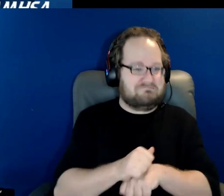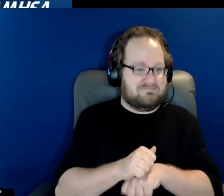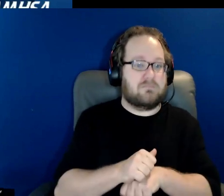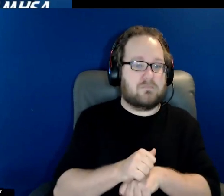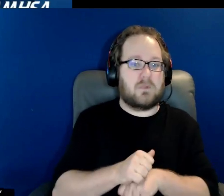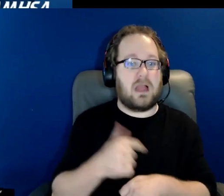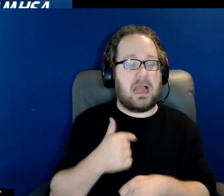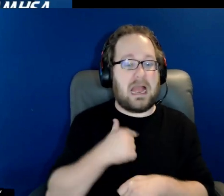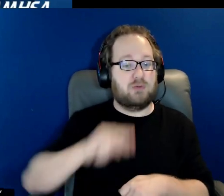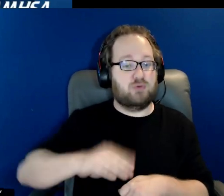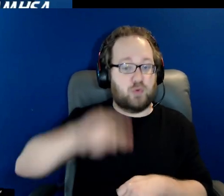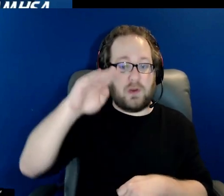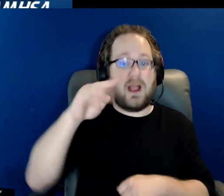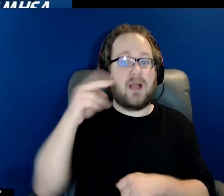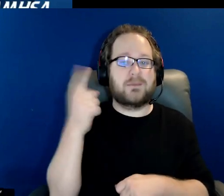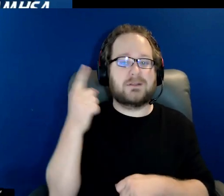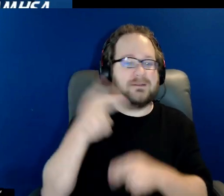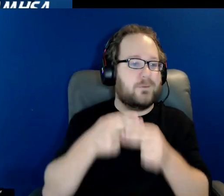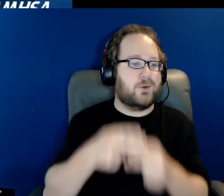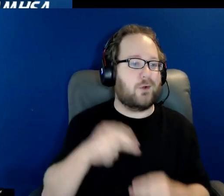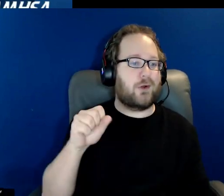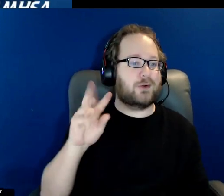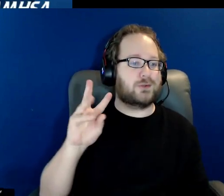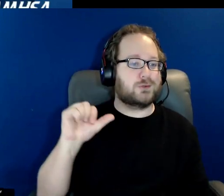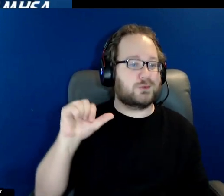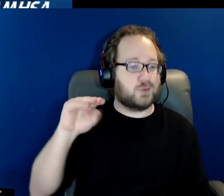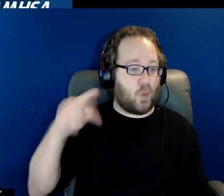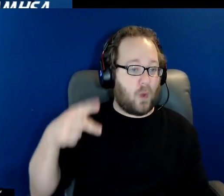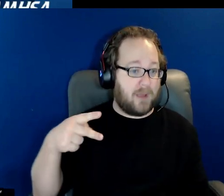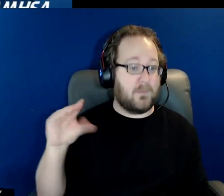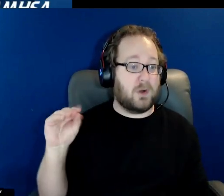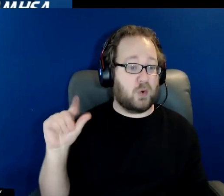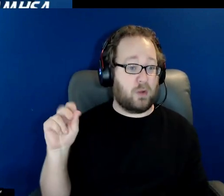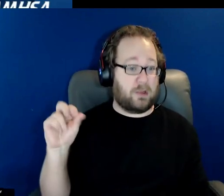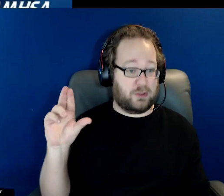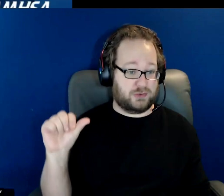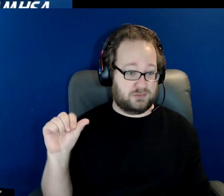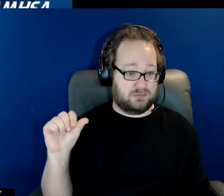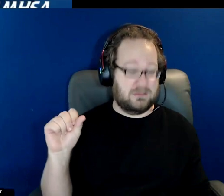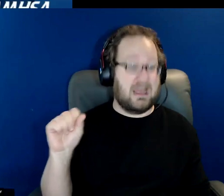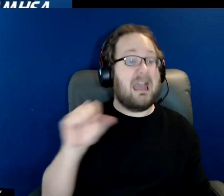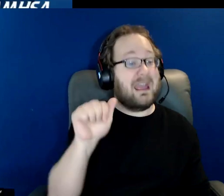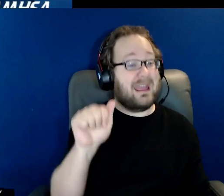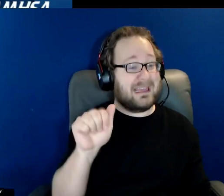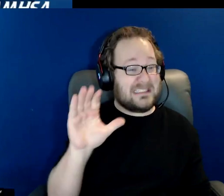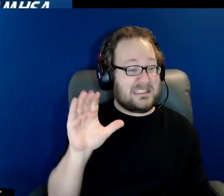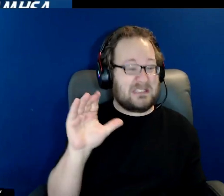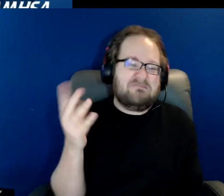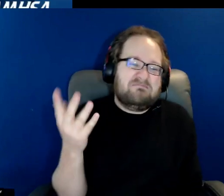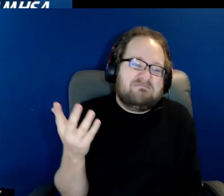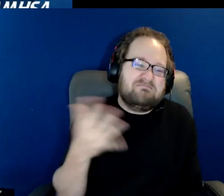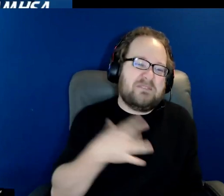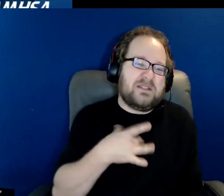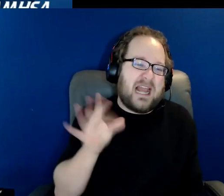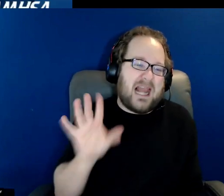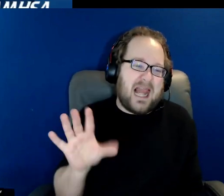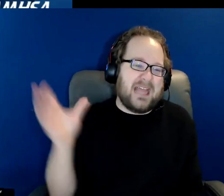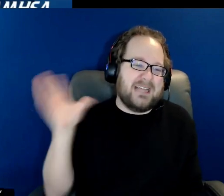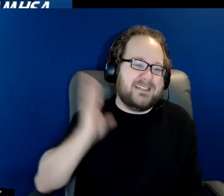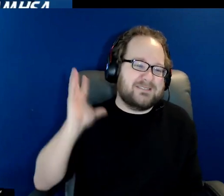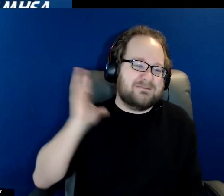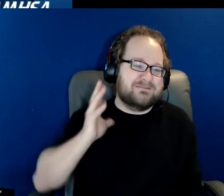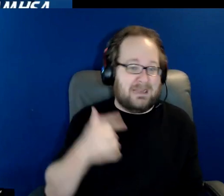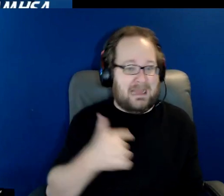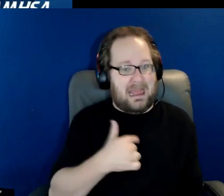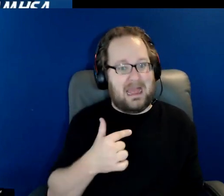swamp coolers. The idea of air conditioning was something I didn't like. It didn't feel good to me. I like the experience of extreme heat in